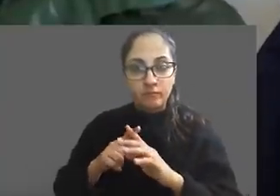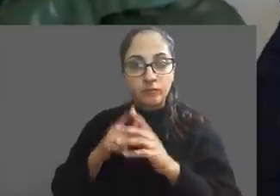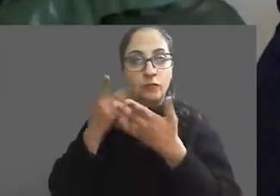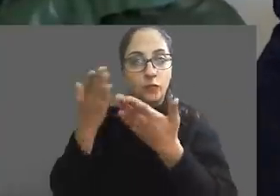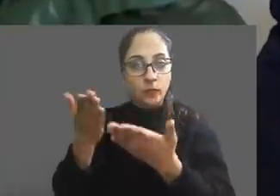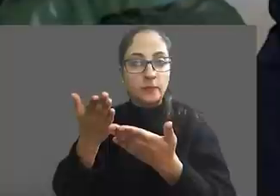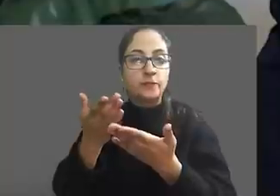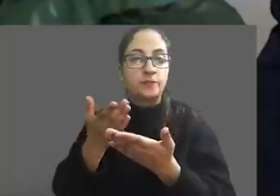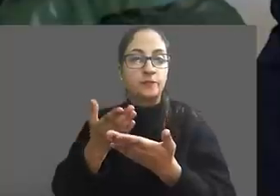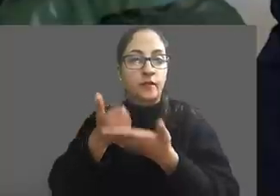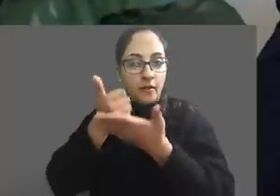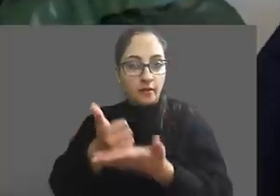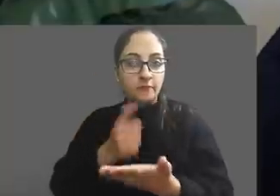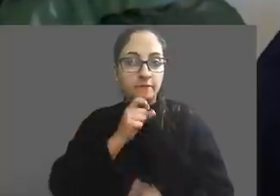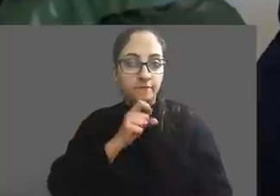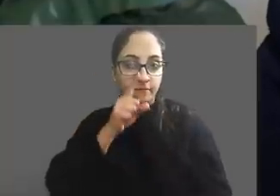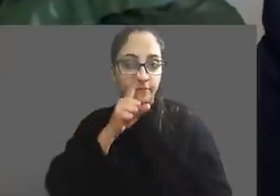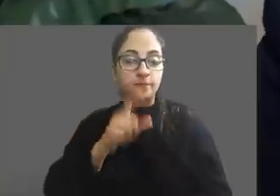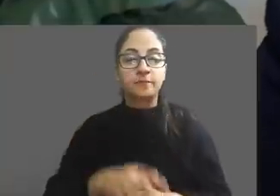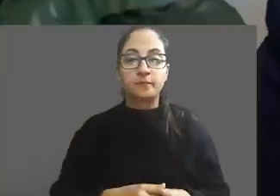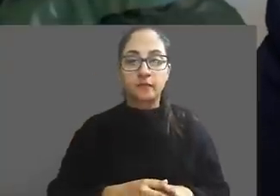a better time to come forward.